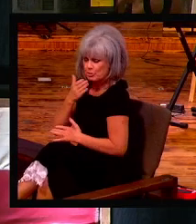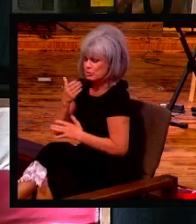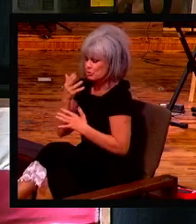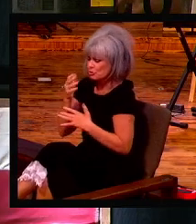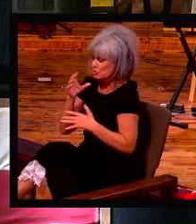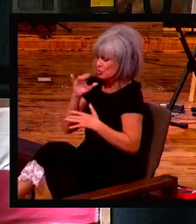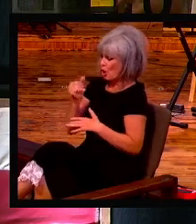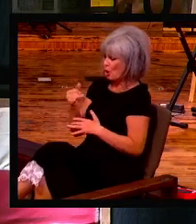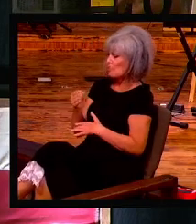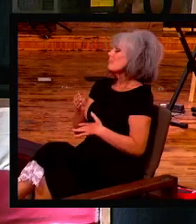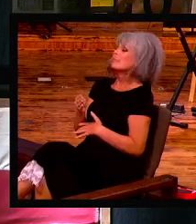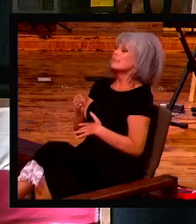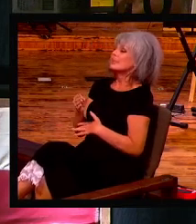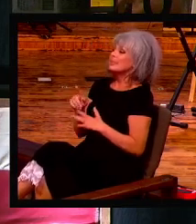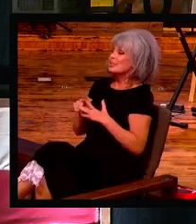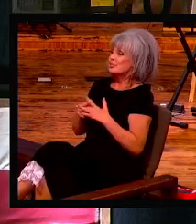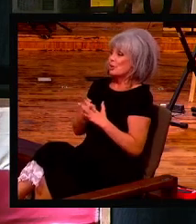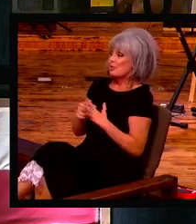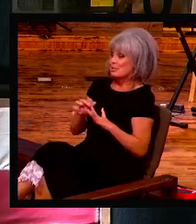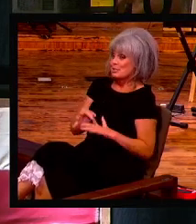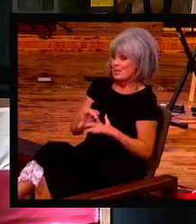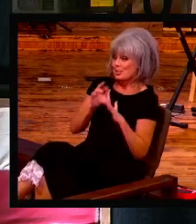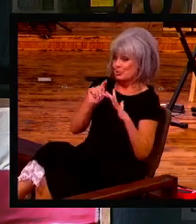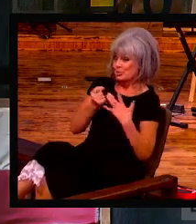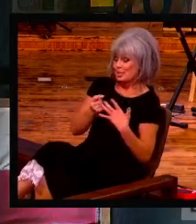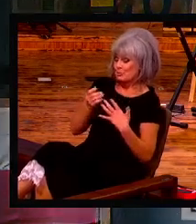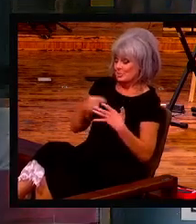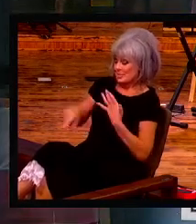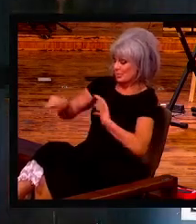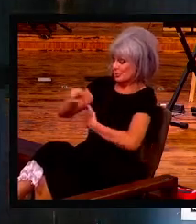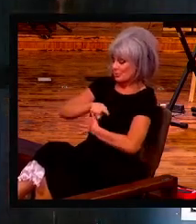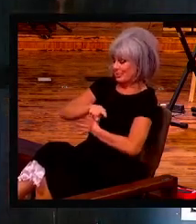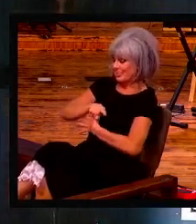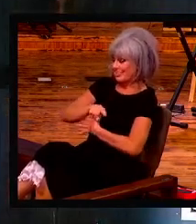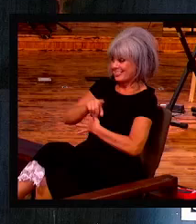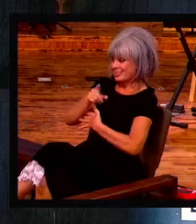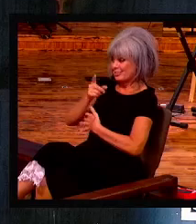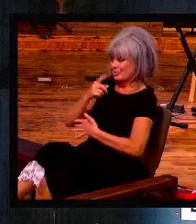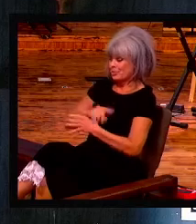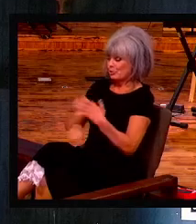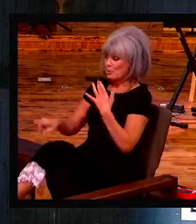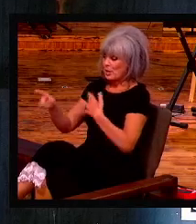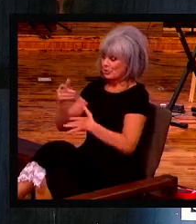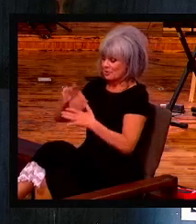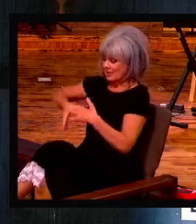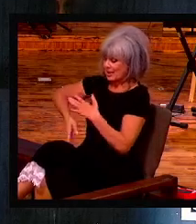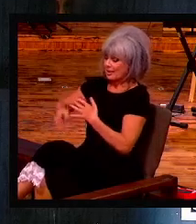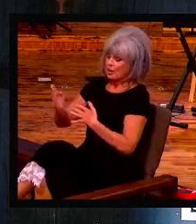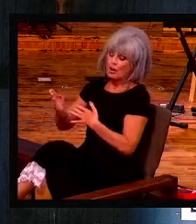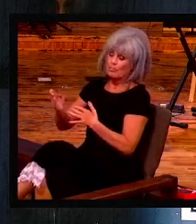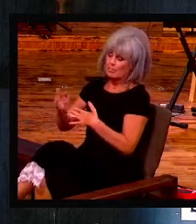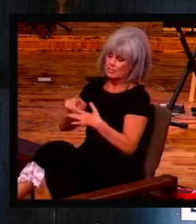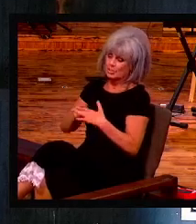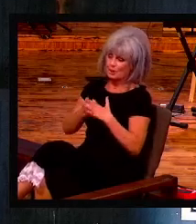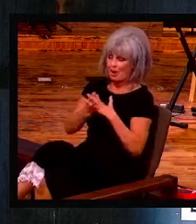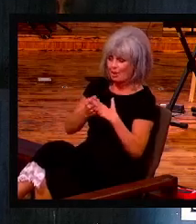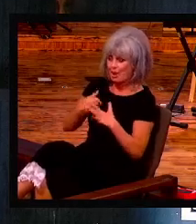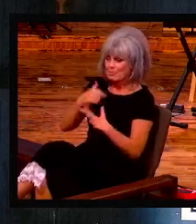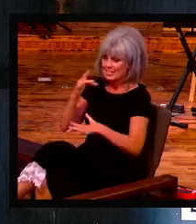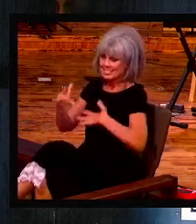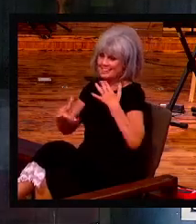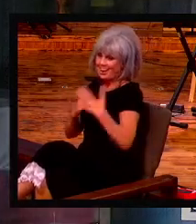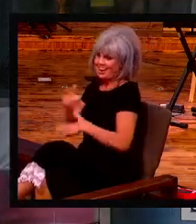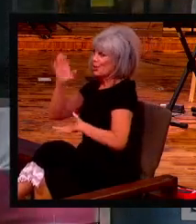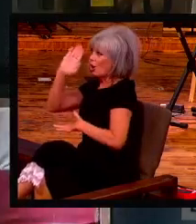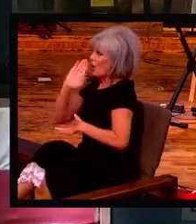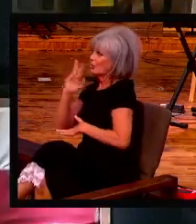know, he's like, Mondo, you're going to start on special teams next week. So when we play against the Vikings, I want you coming out for kickoff. And man, I'm excited. I'm like, this is it. God, you did it.